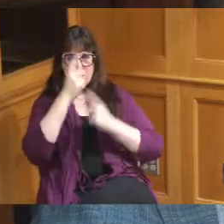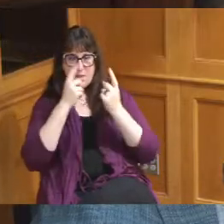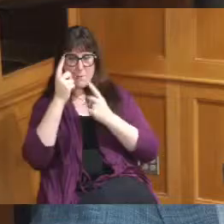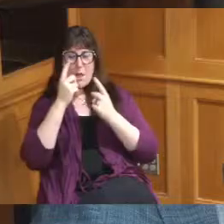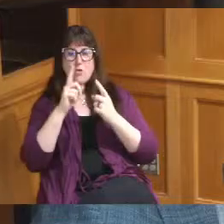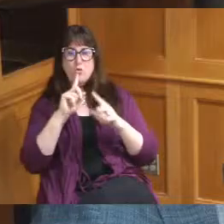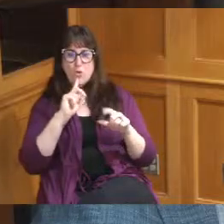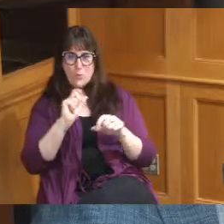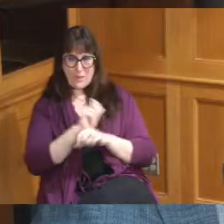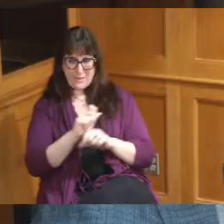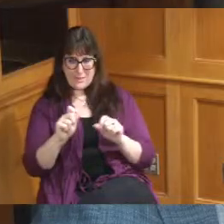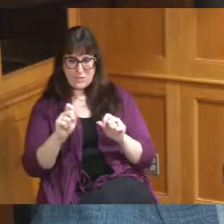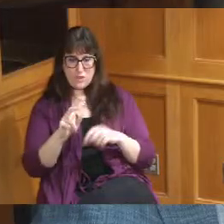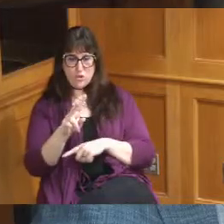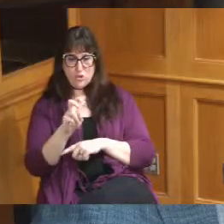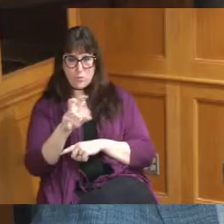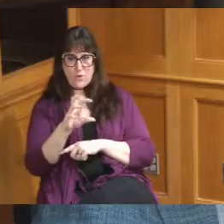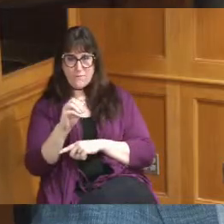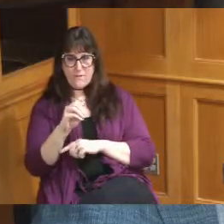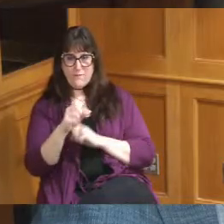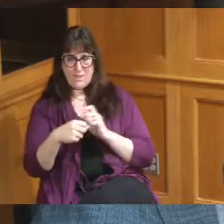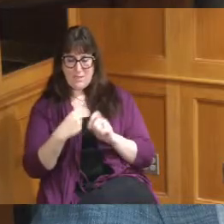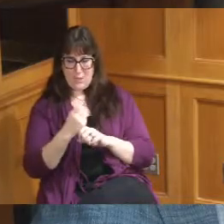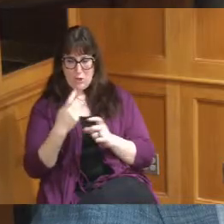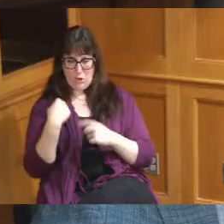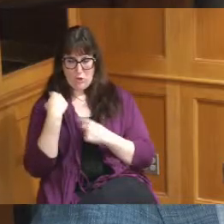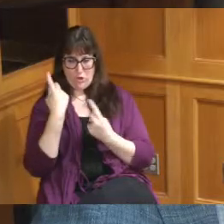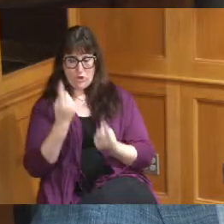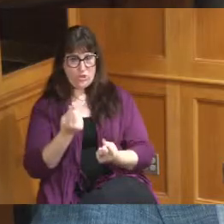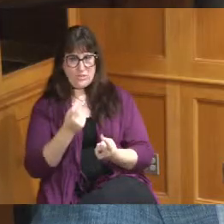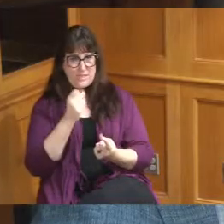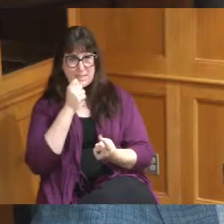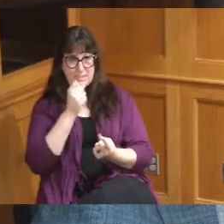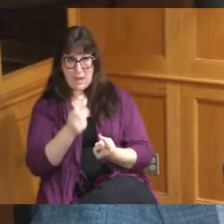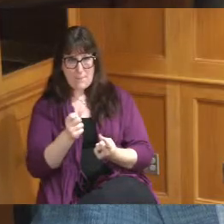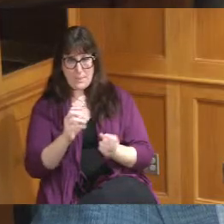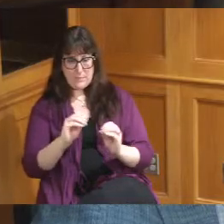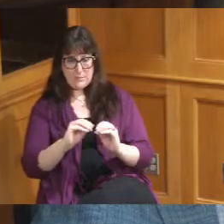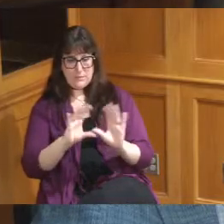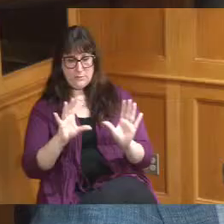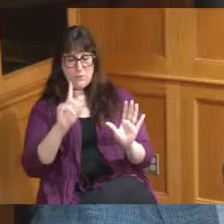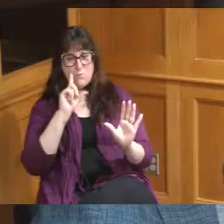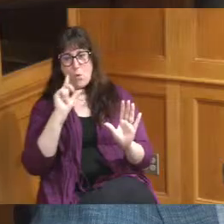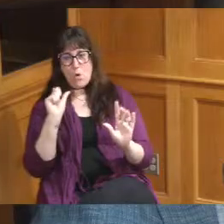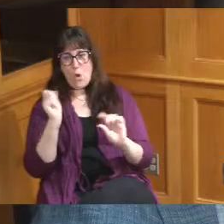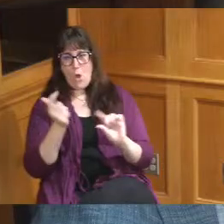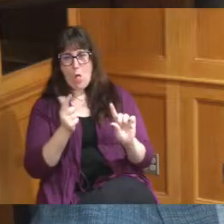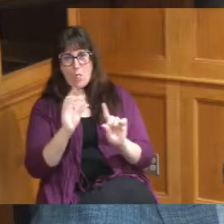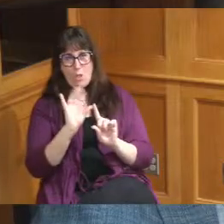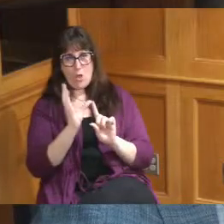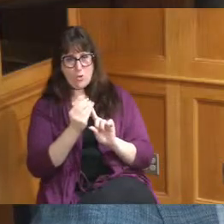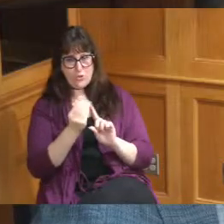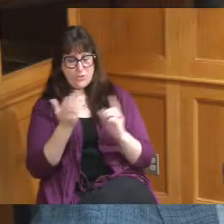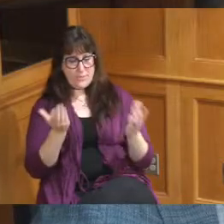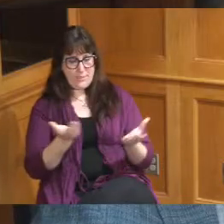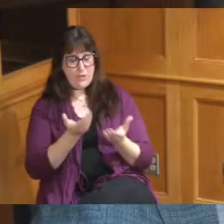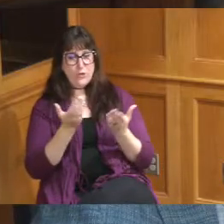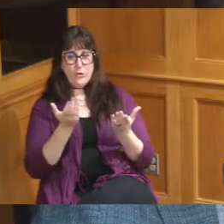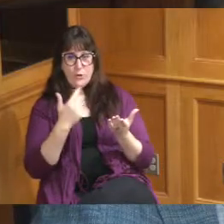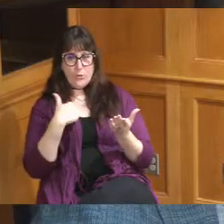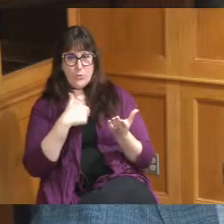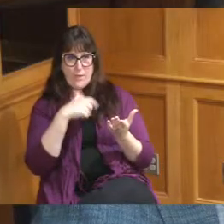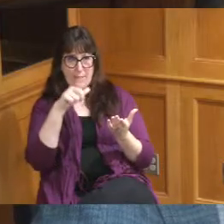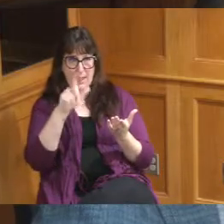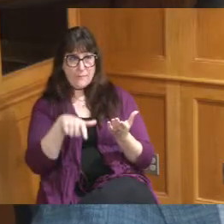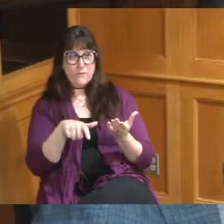realization. 250 years has not been a crystal ball for all cultures here. And we have to,